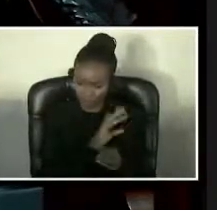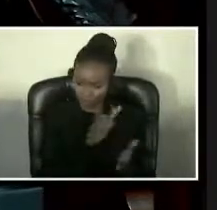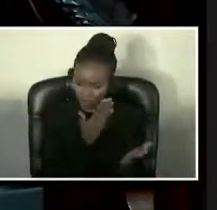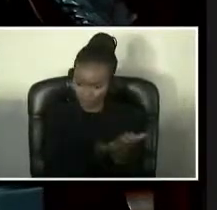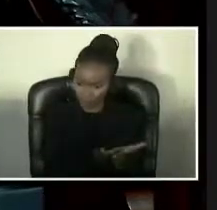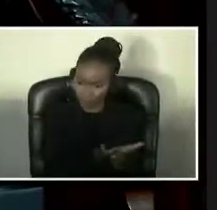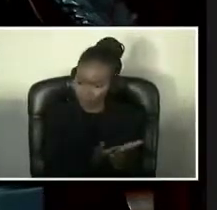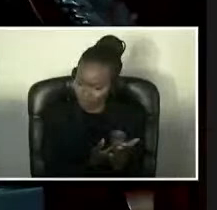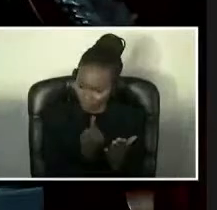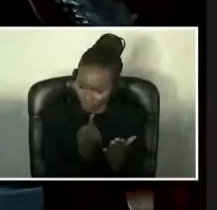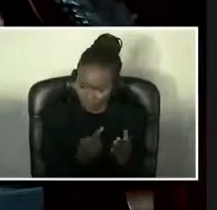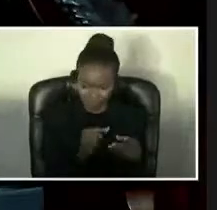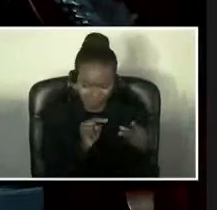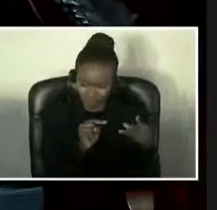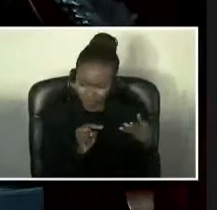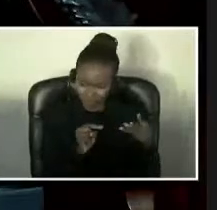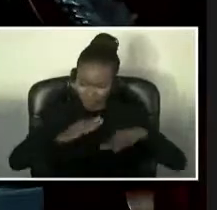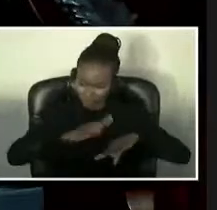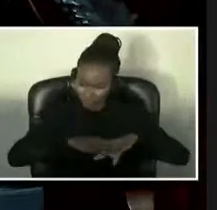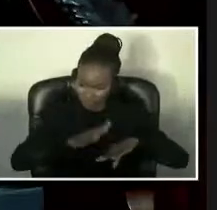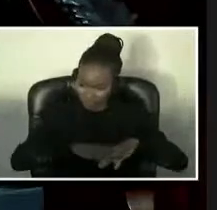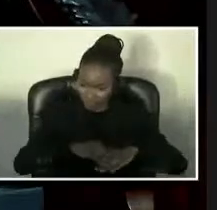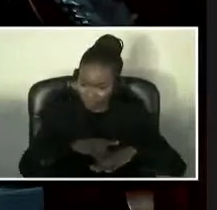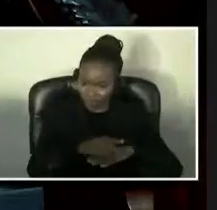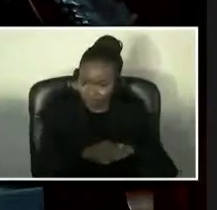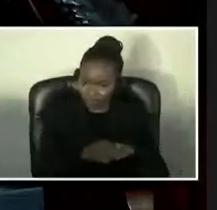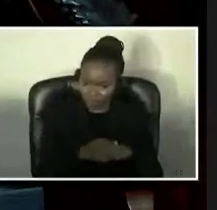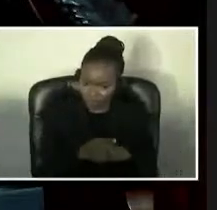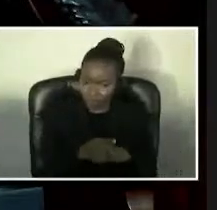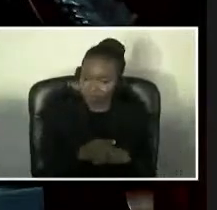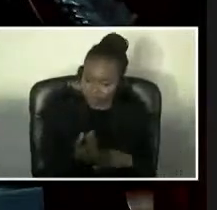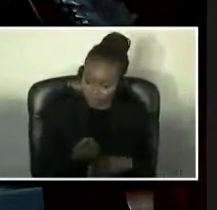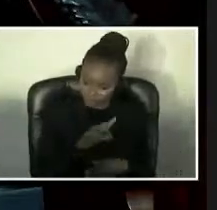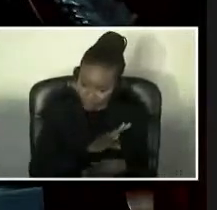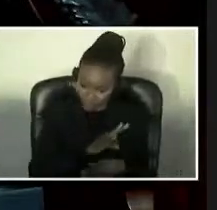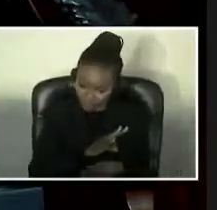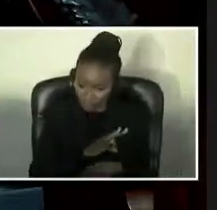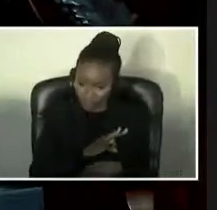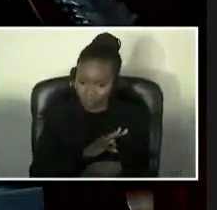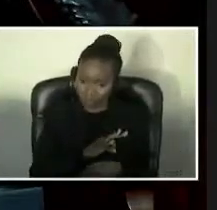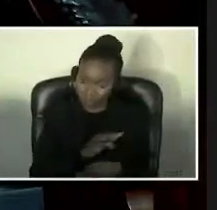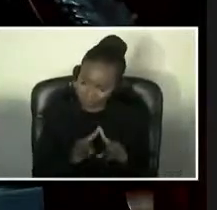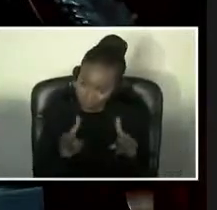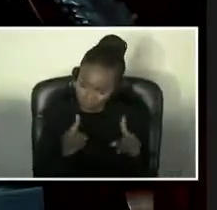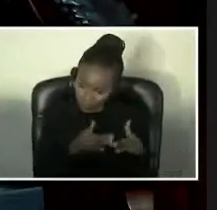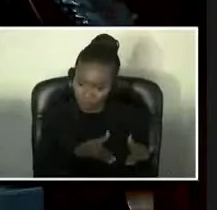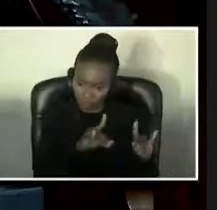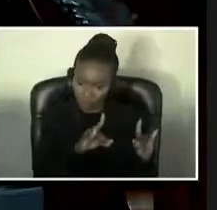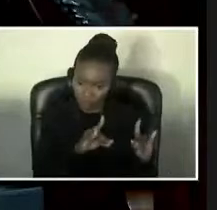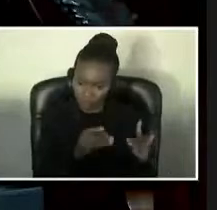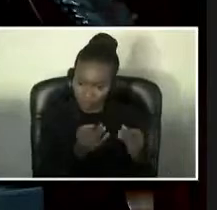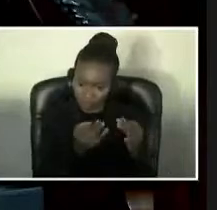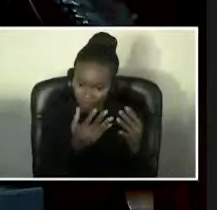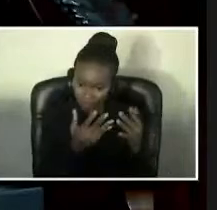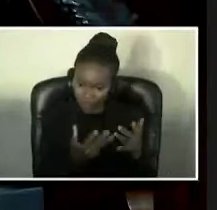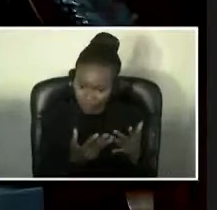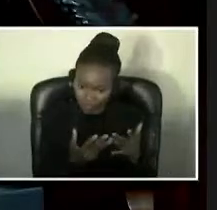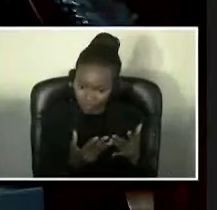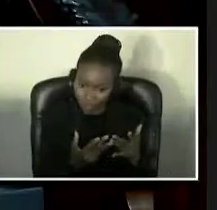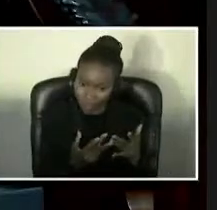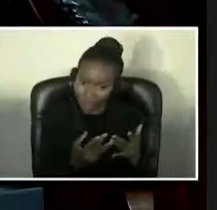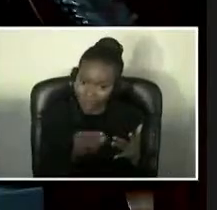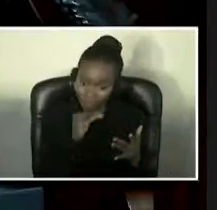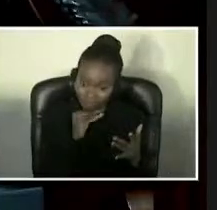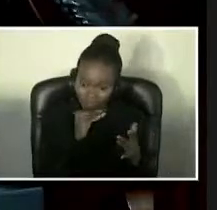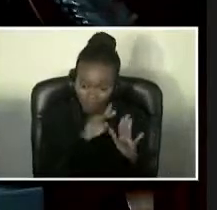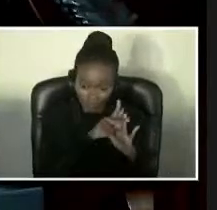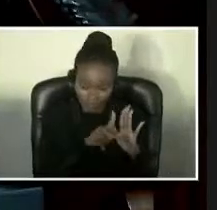mentions a few other things including rationalization and minimum self-establishment now slalom a budget speech is to provide policy